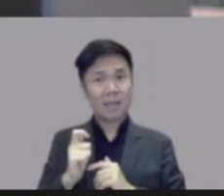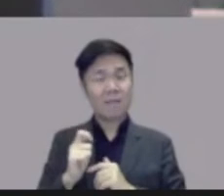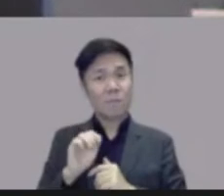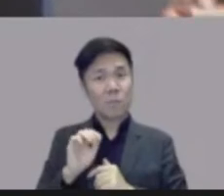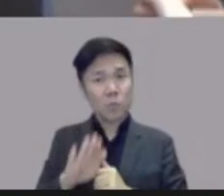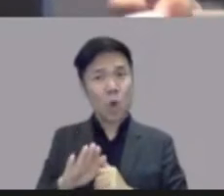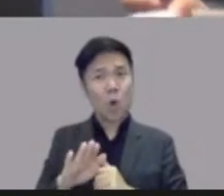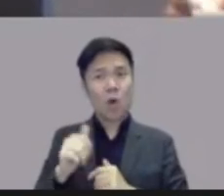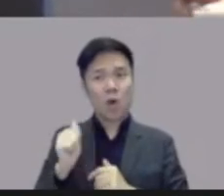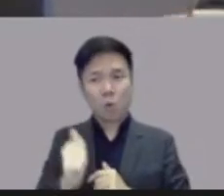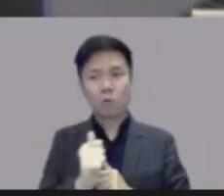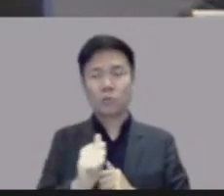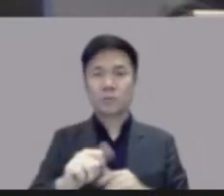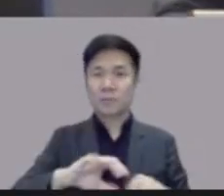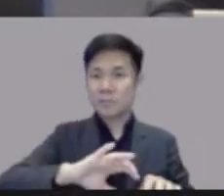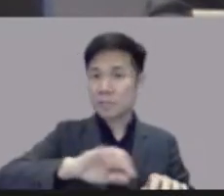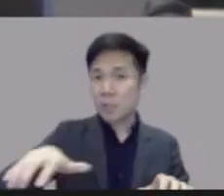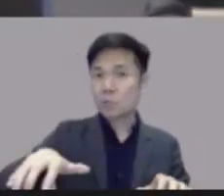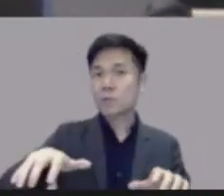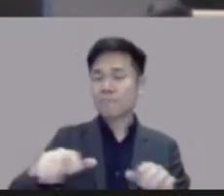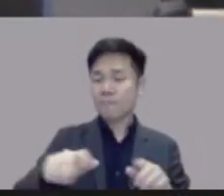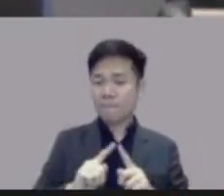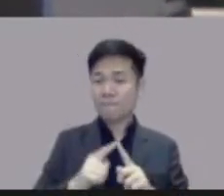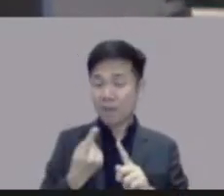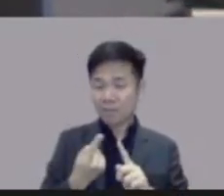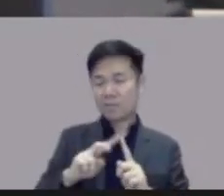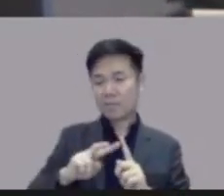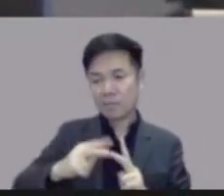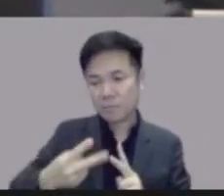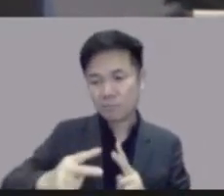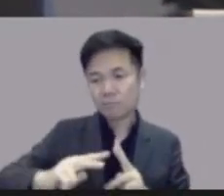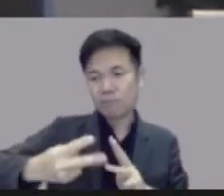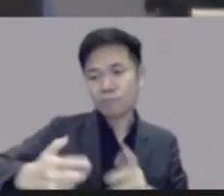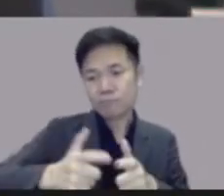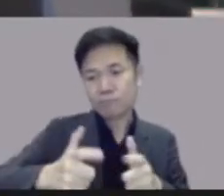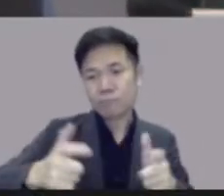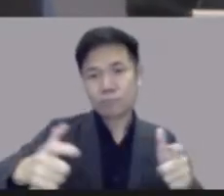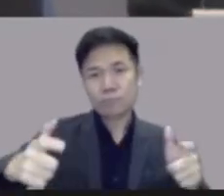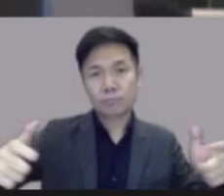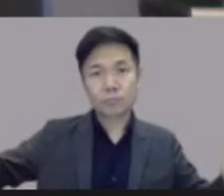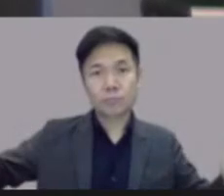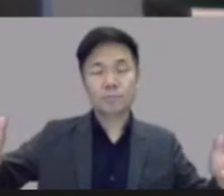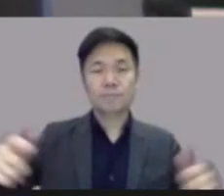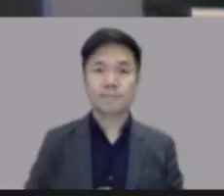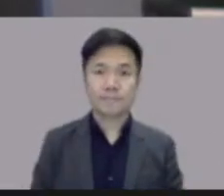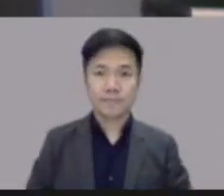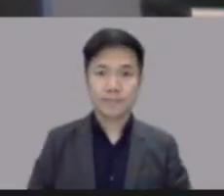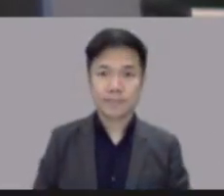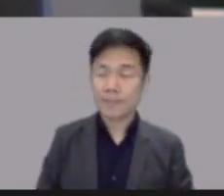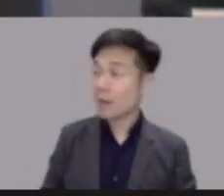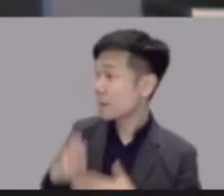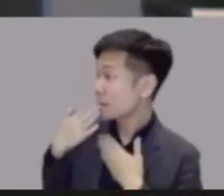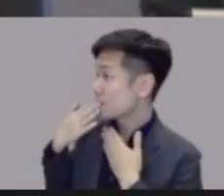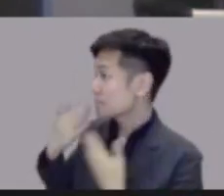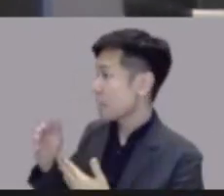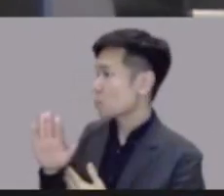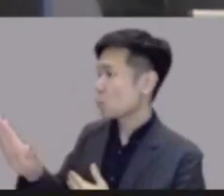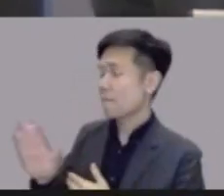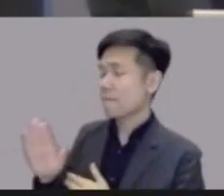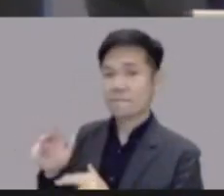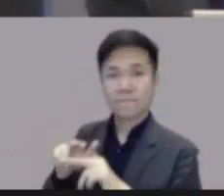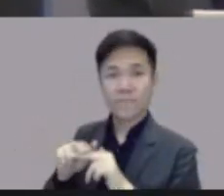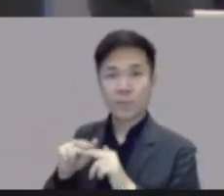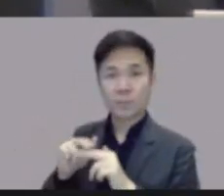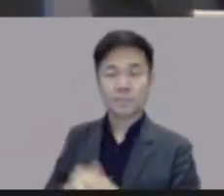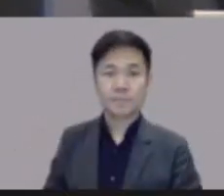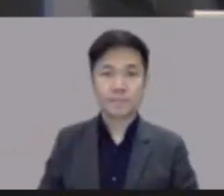thank you distinguished delegate from Fiji next on my list is the distinguished I would